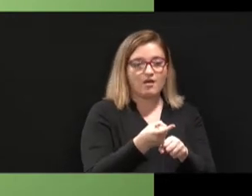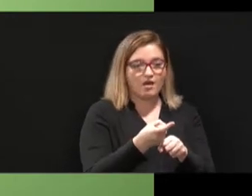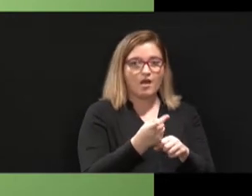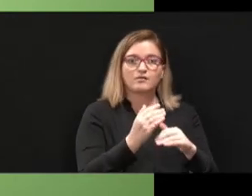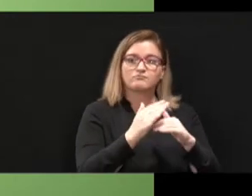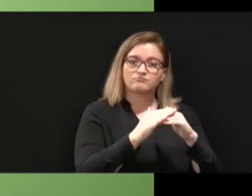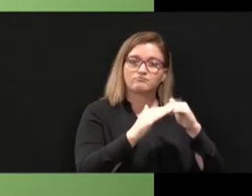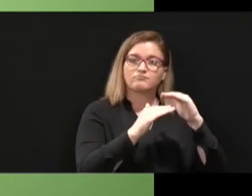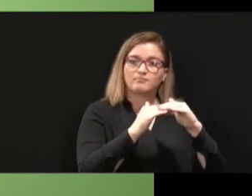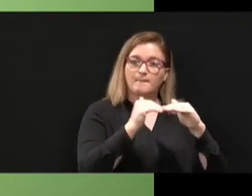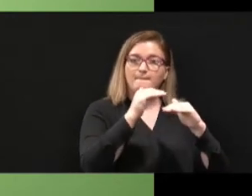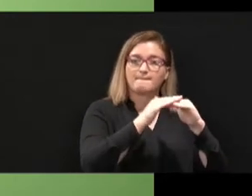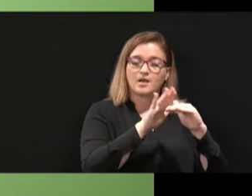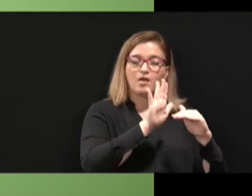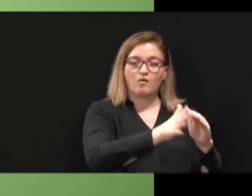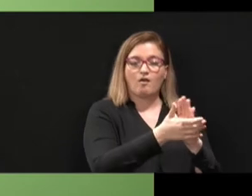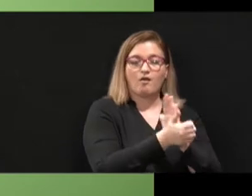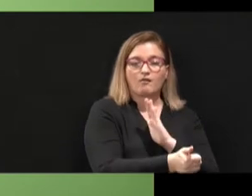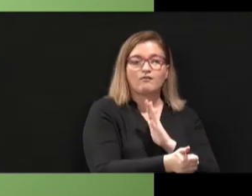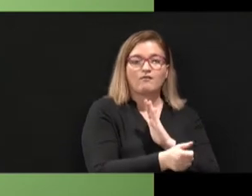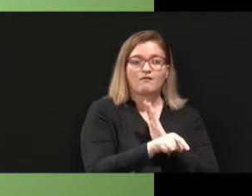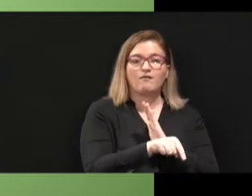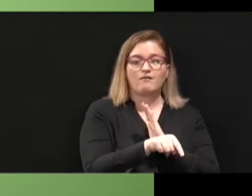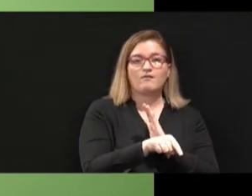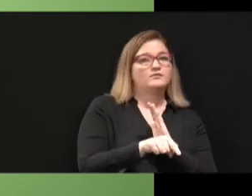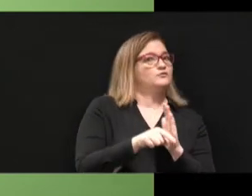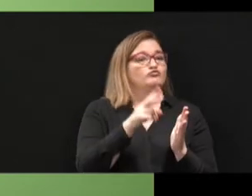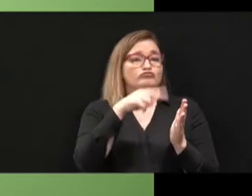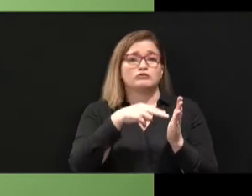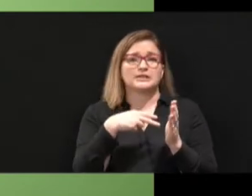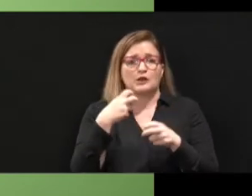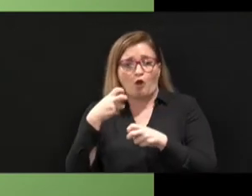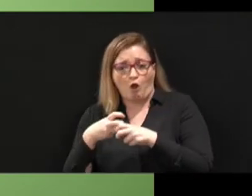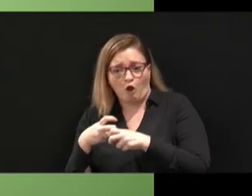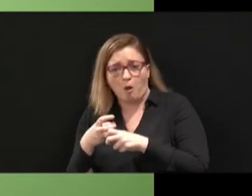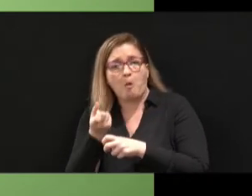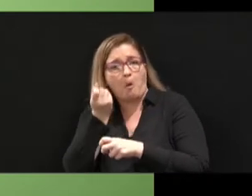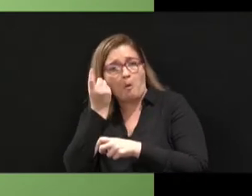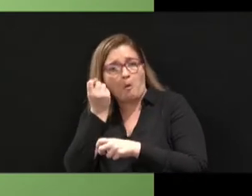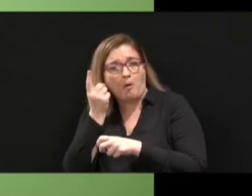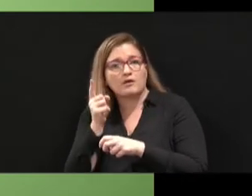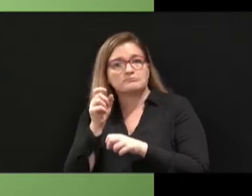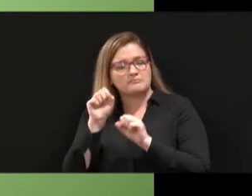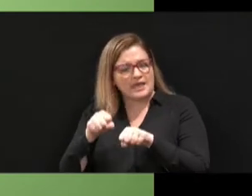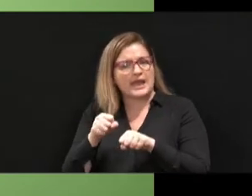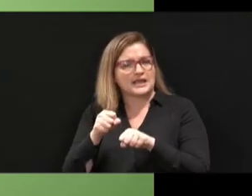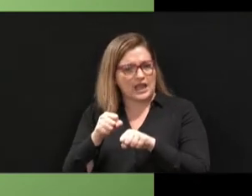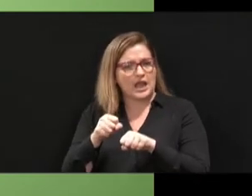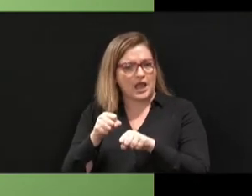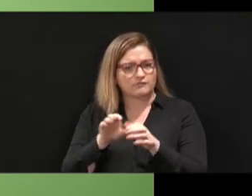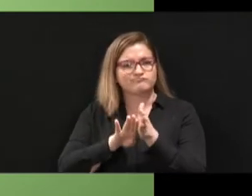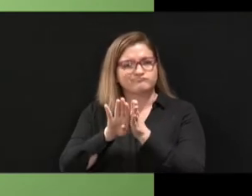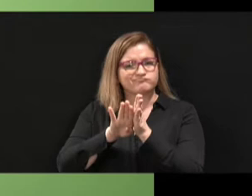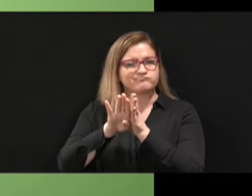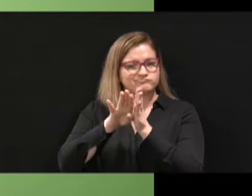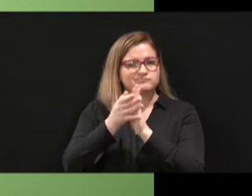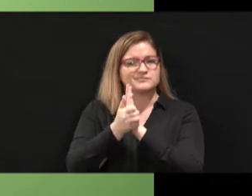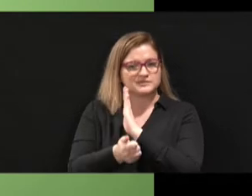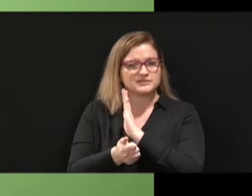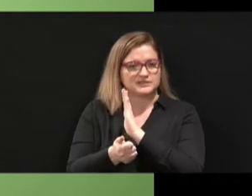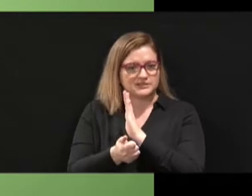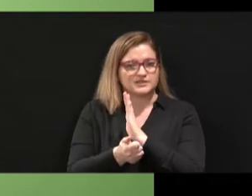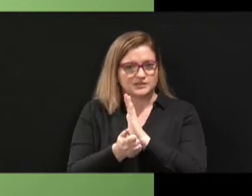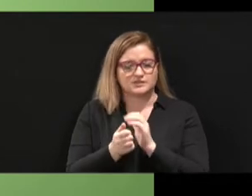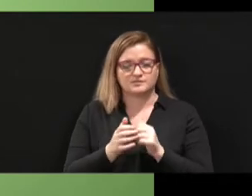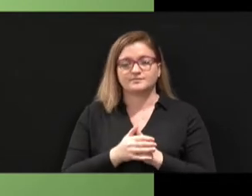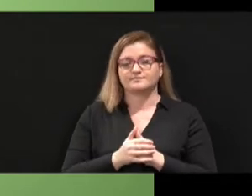those. Help them know that even though reading may be hard, they can get it with the skills that you're going to give them, but they